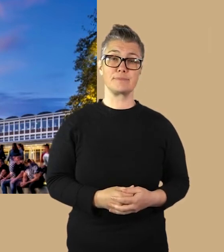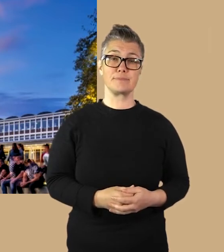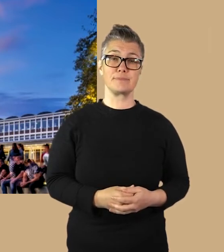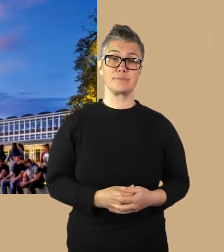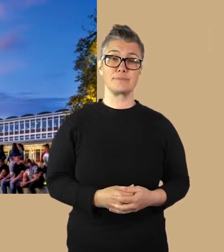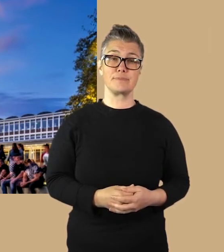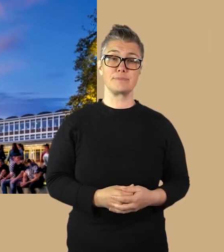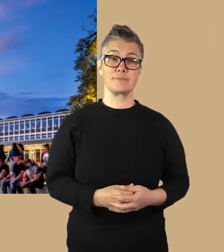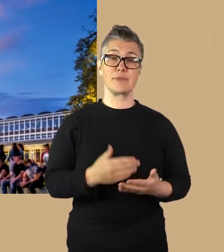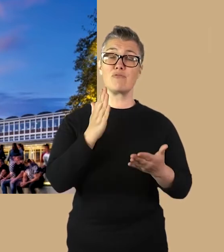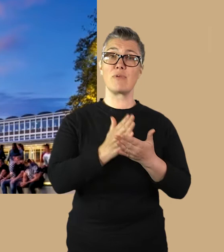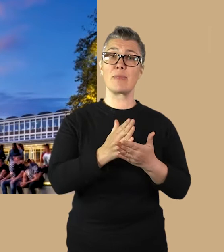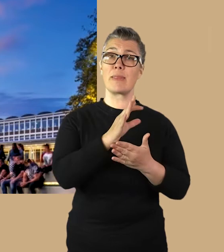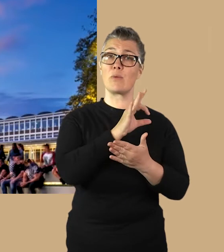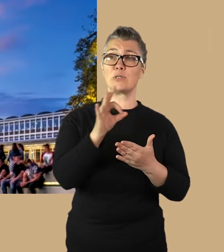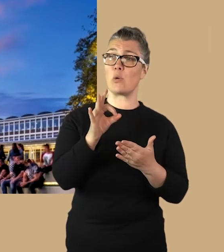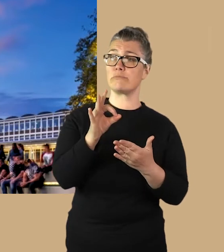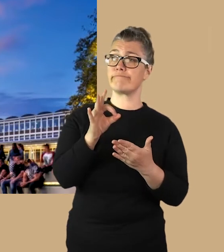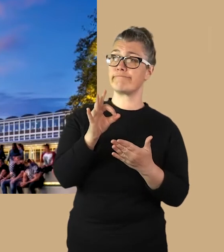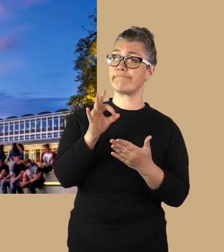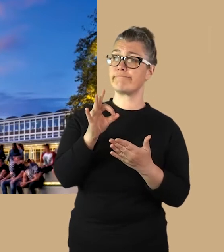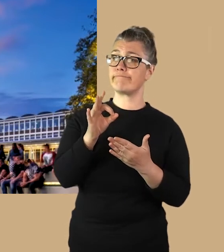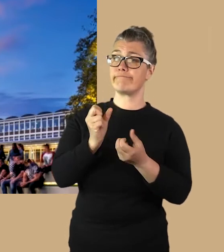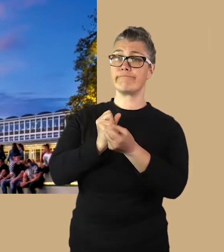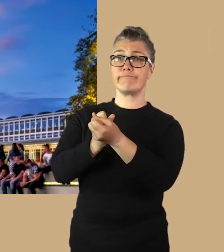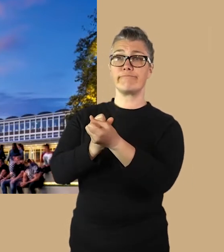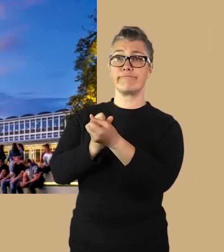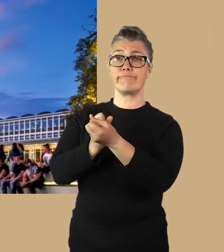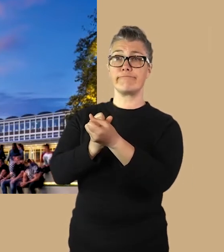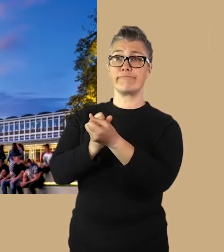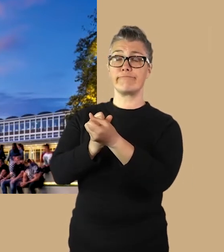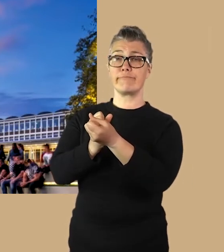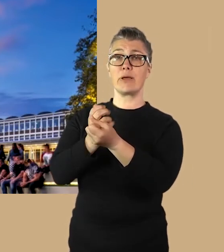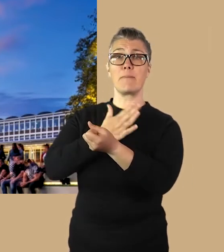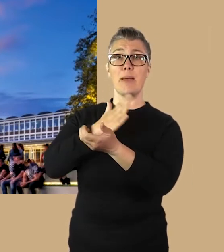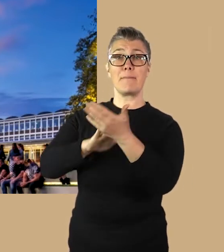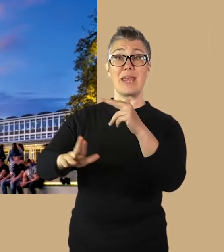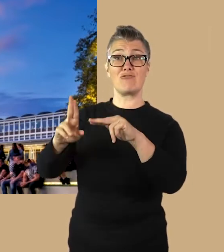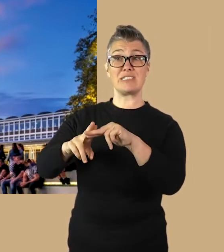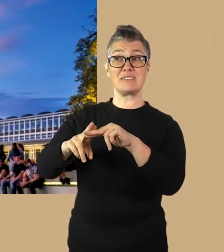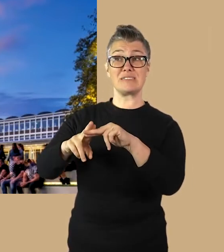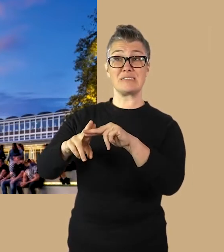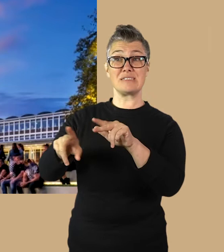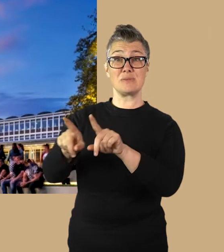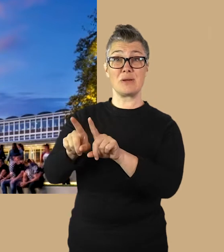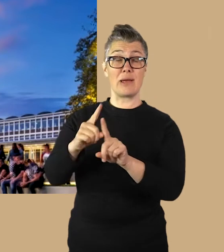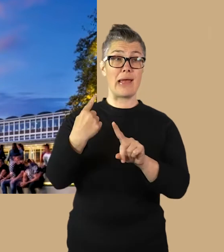real translator for my parents, and food became a actual